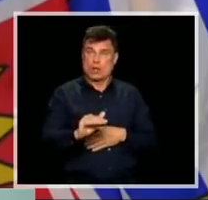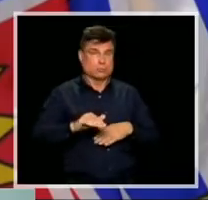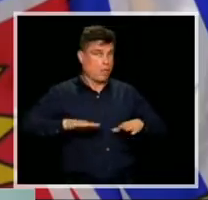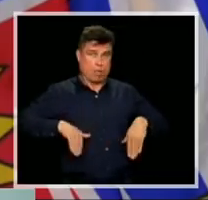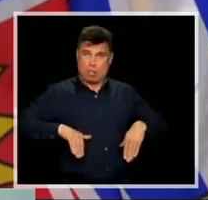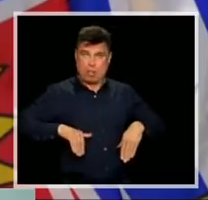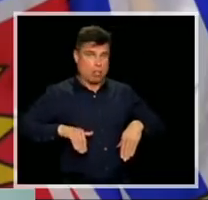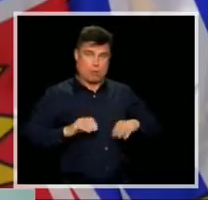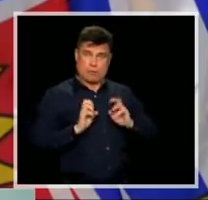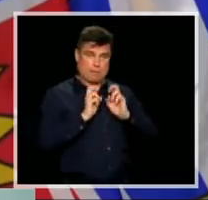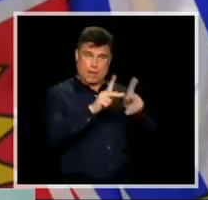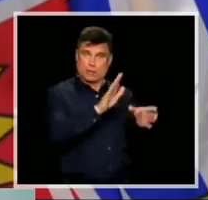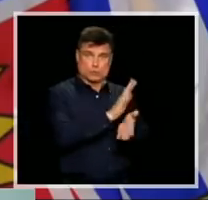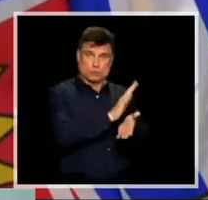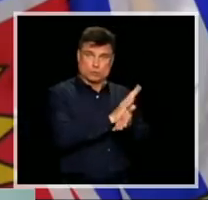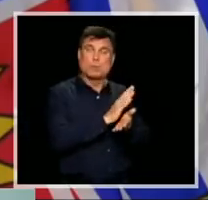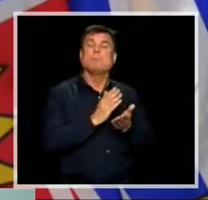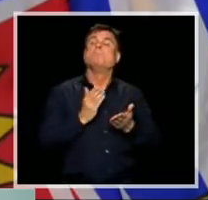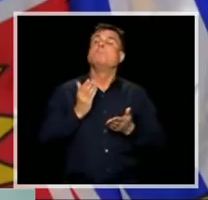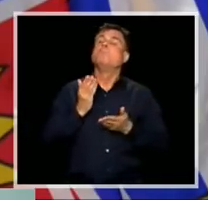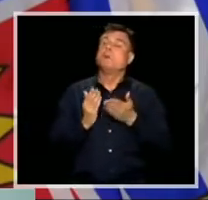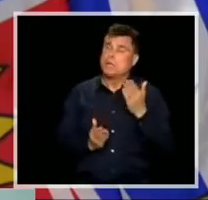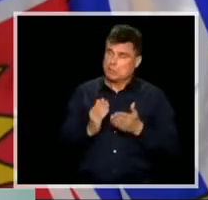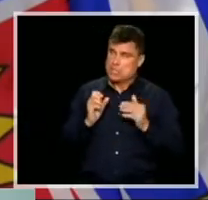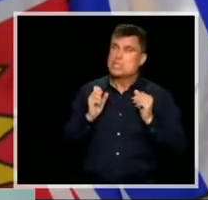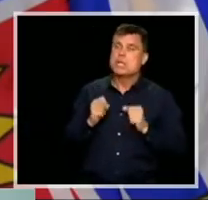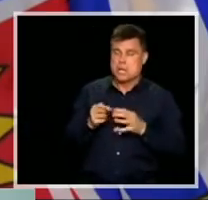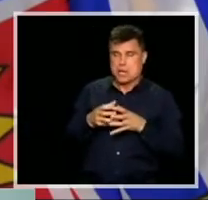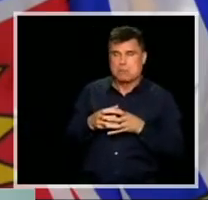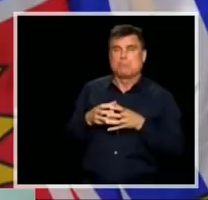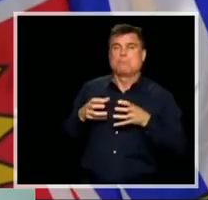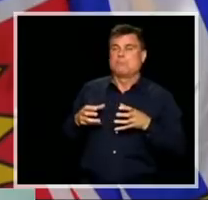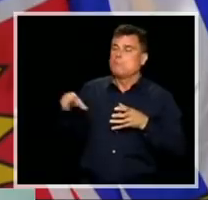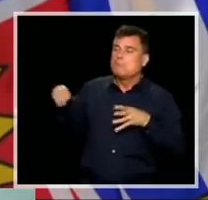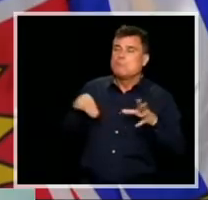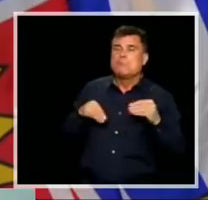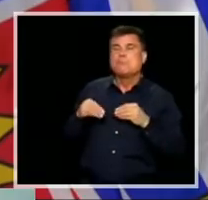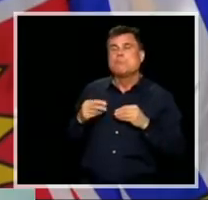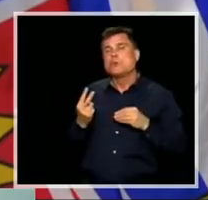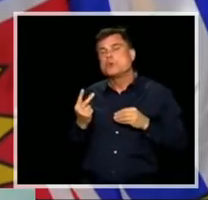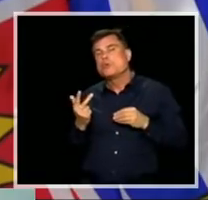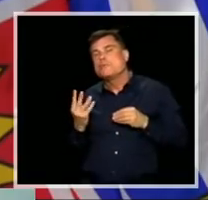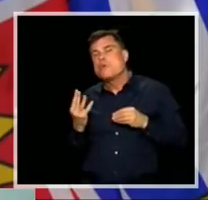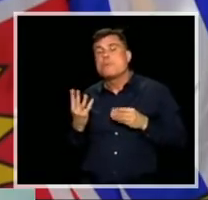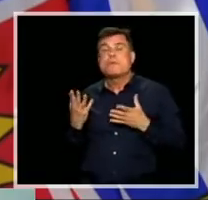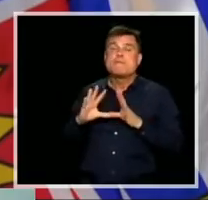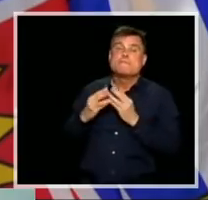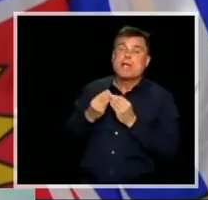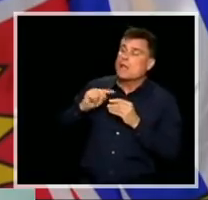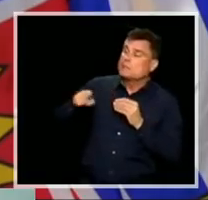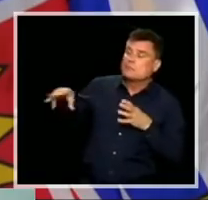and under control in this province. Next question is from Leslie Evans Ogden.